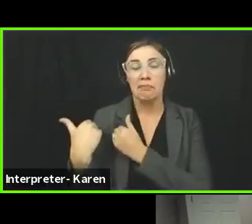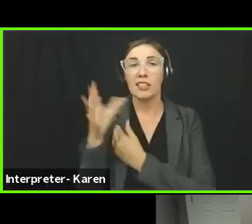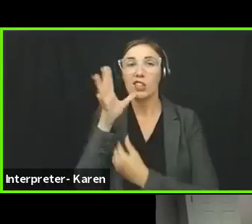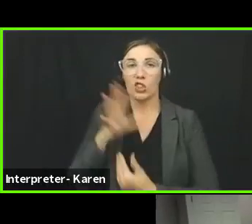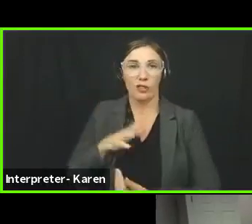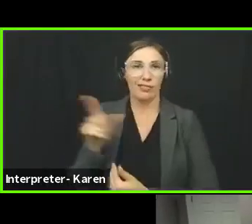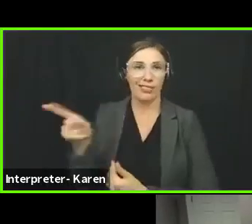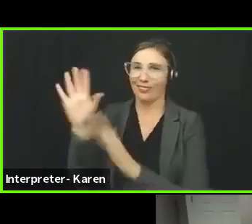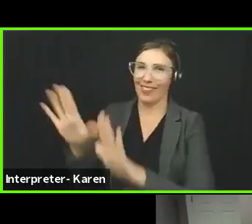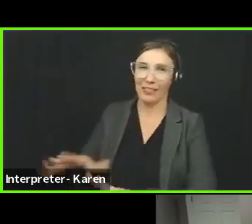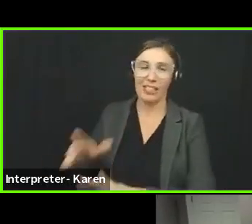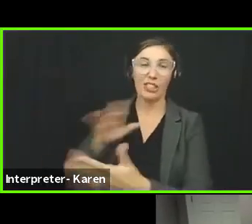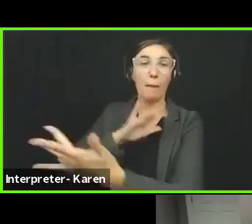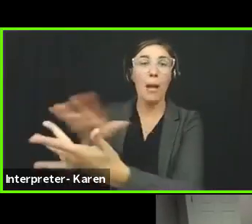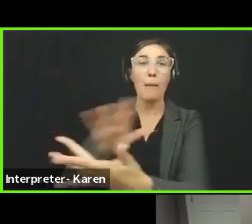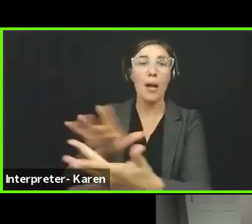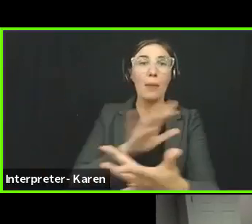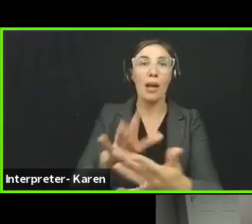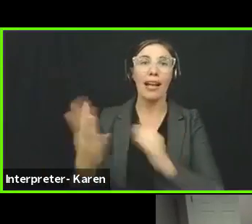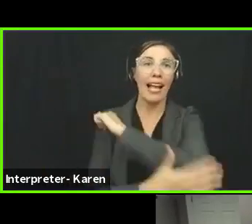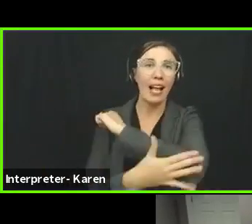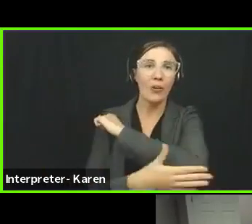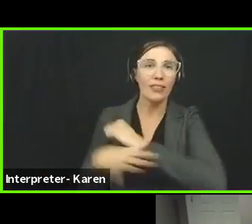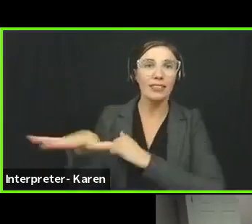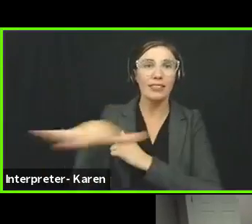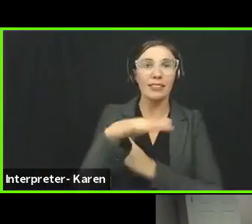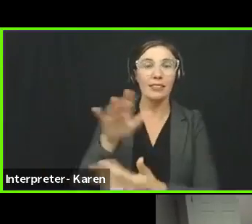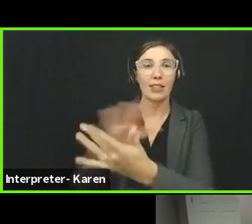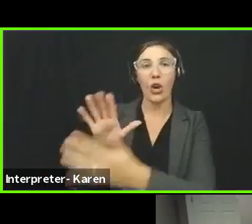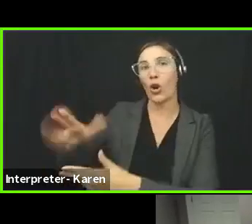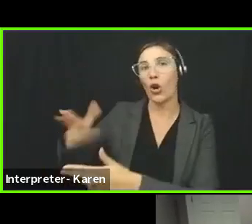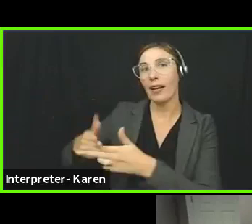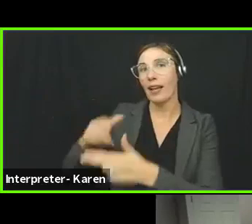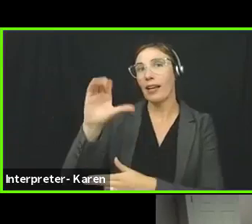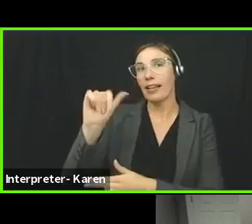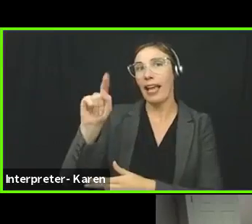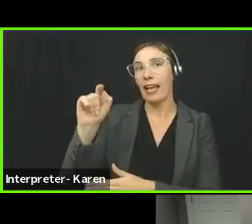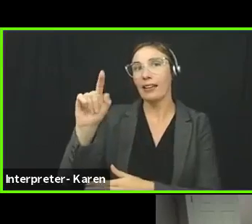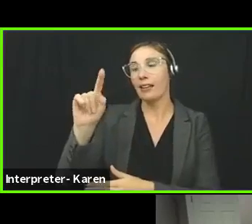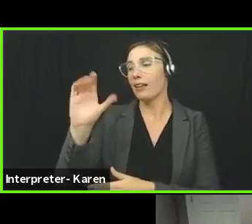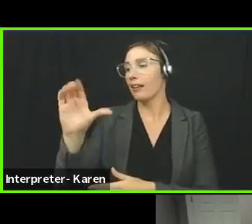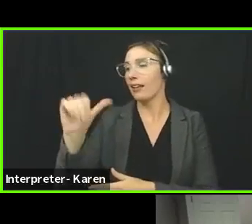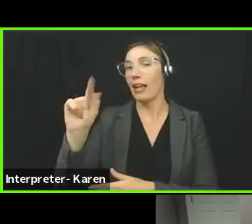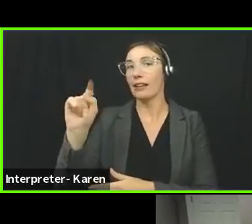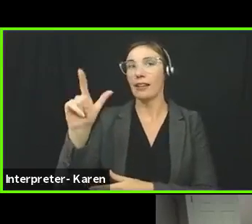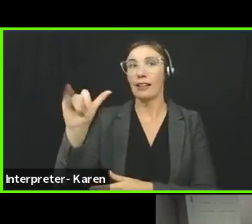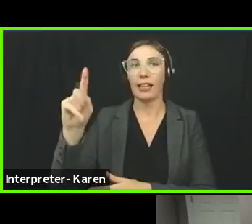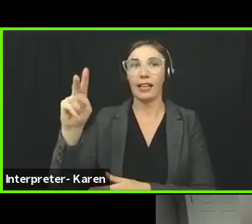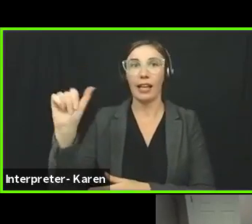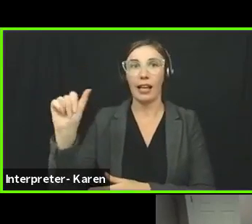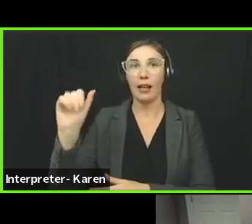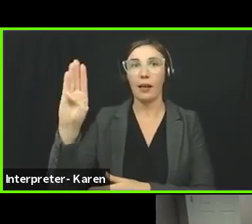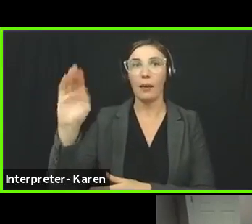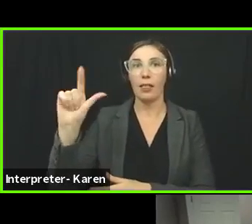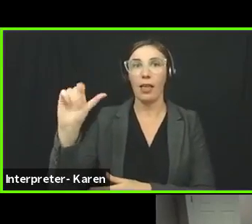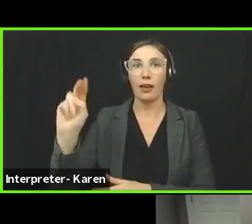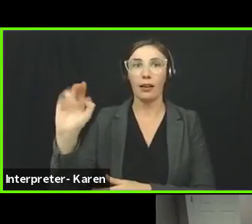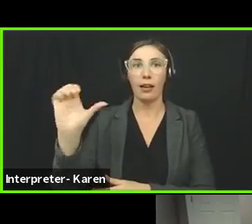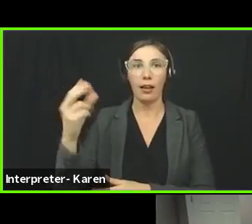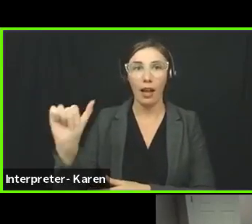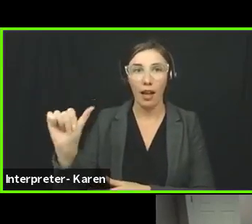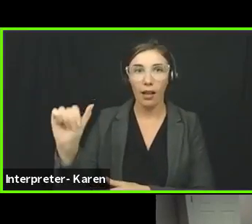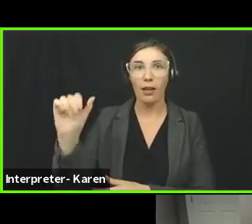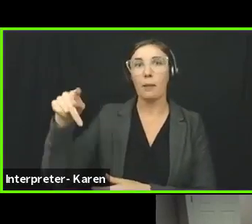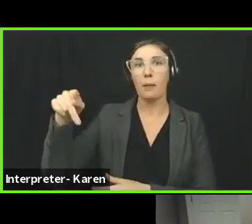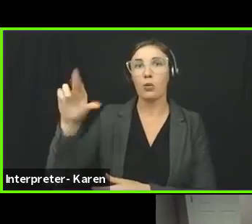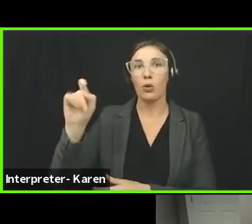fabulous. I was very proud to appoint her Catalina Blanca Betrago. She just, she pours her heart and soul into